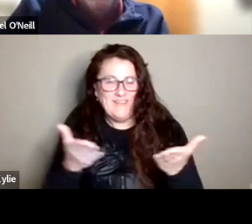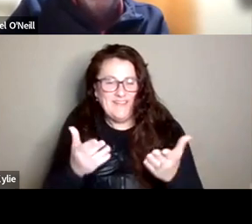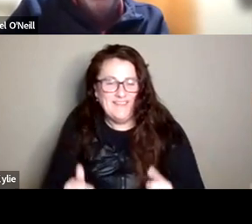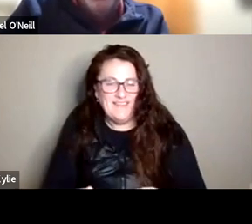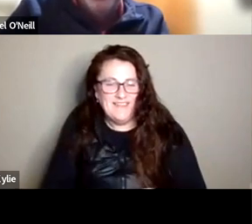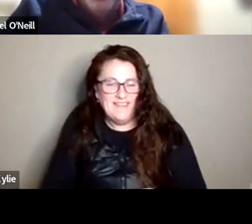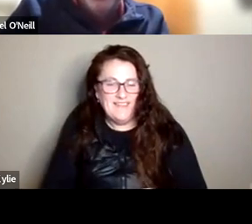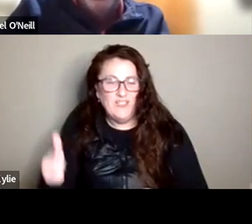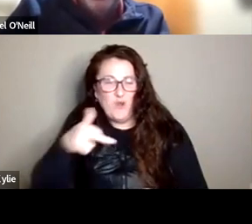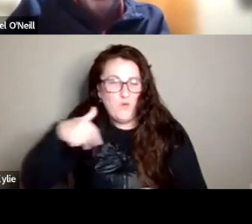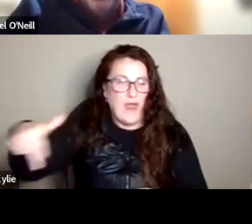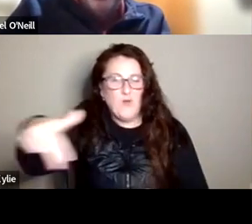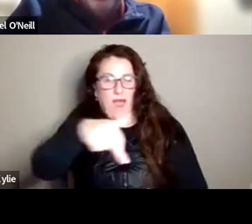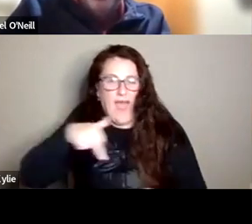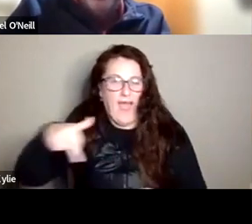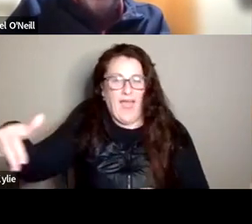Cleo is running around.